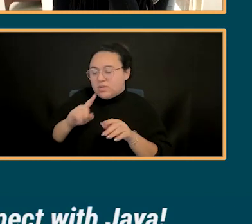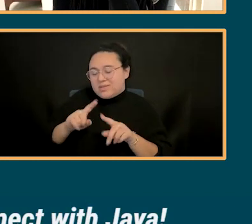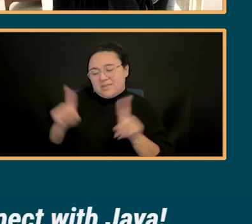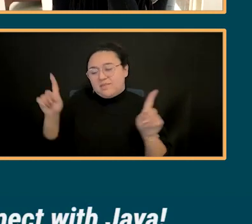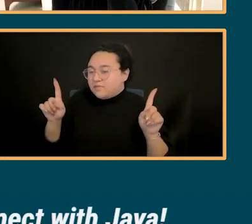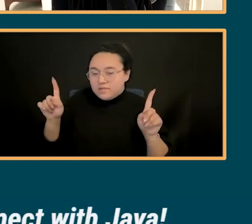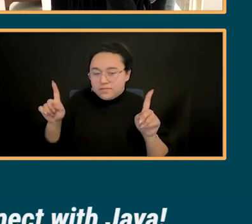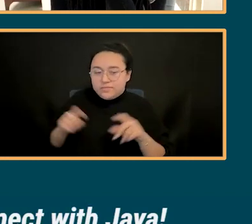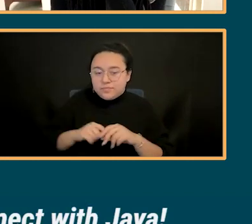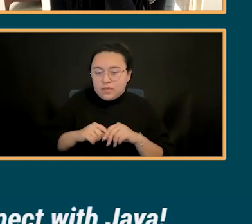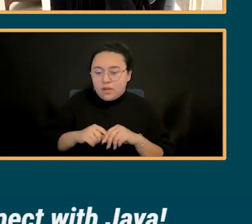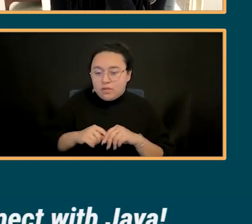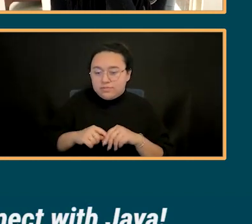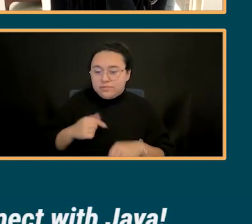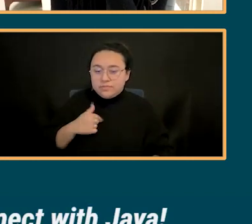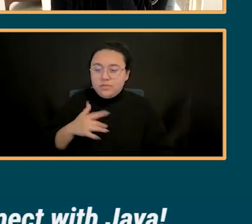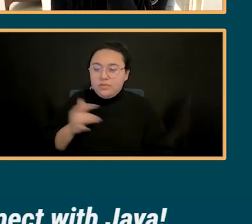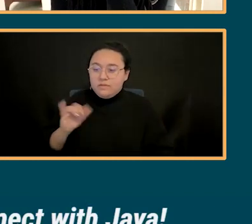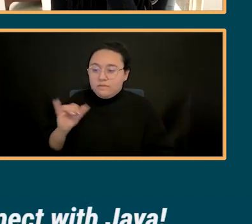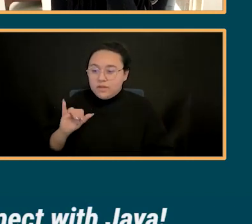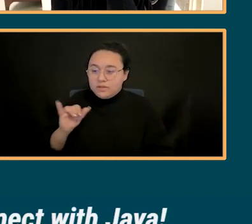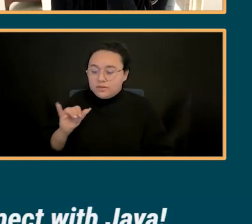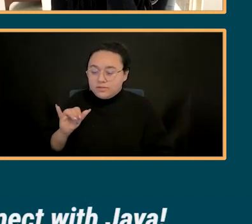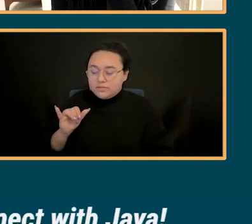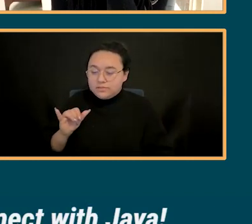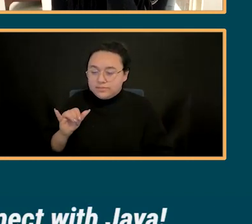where I feel that